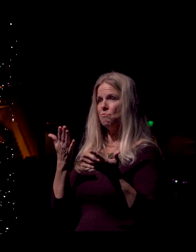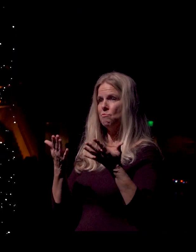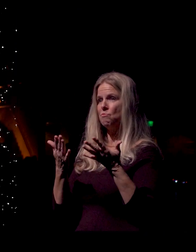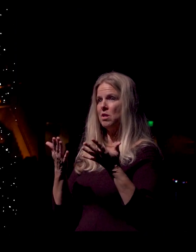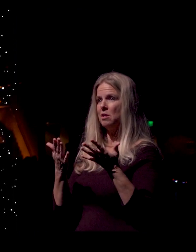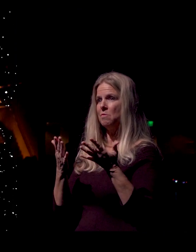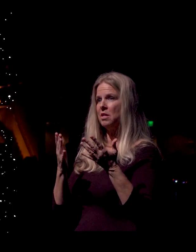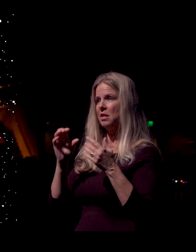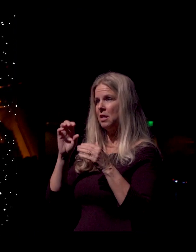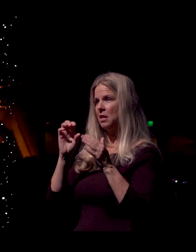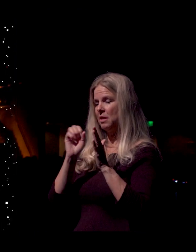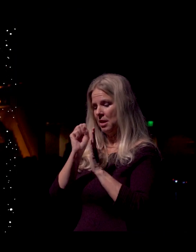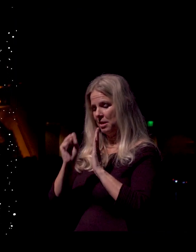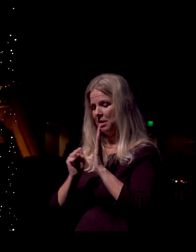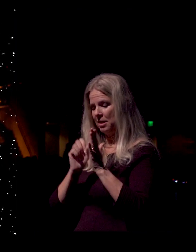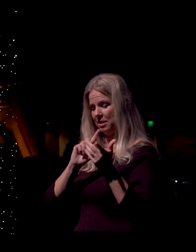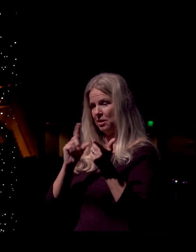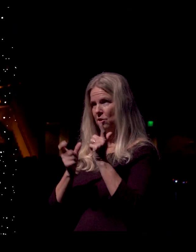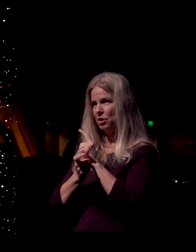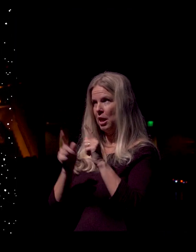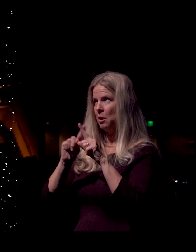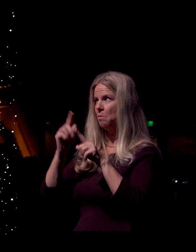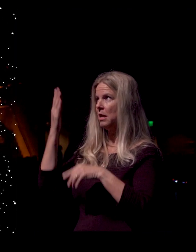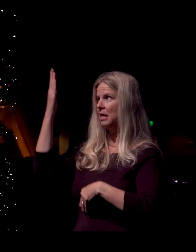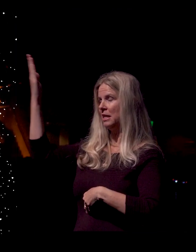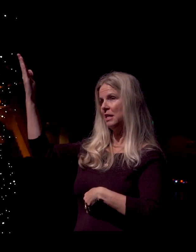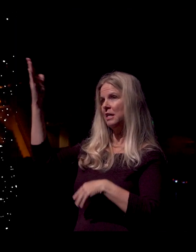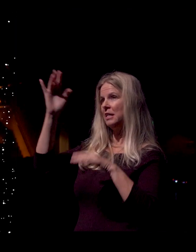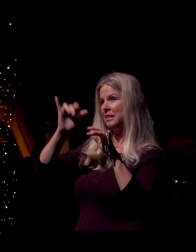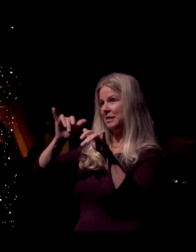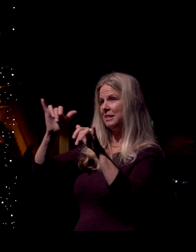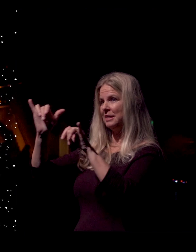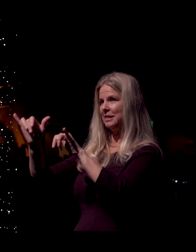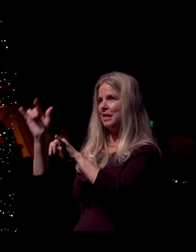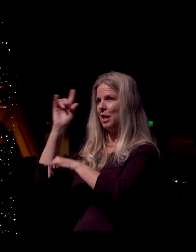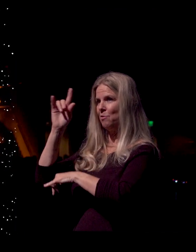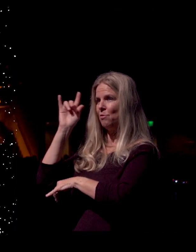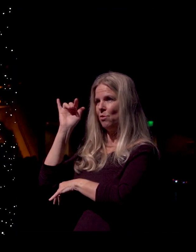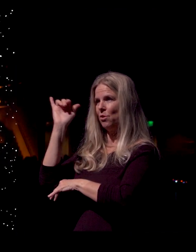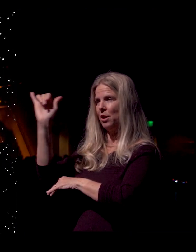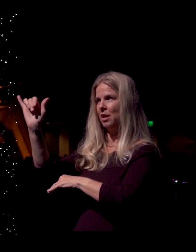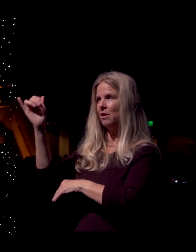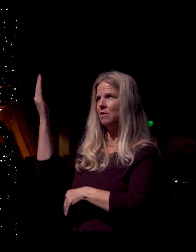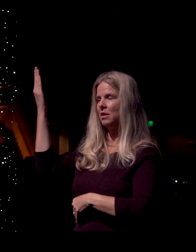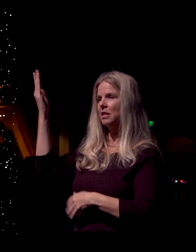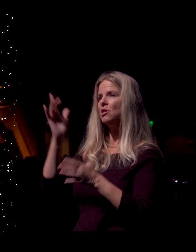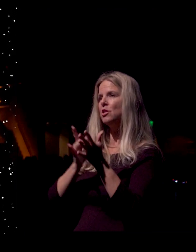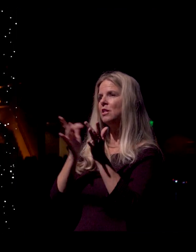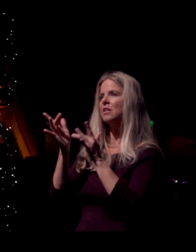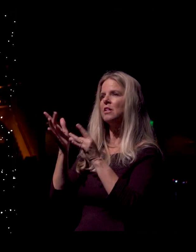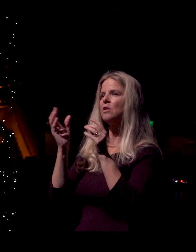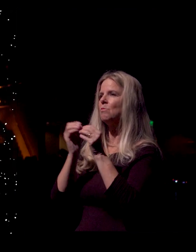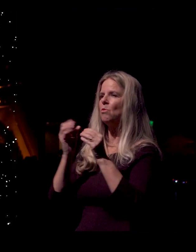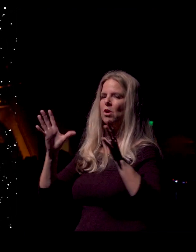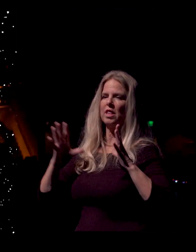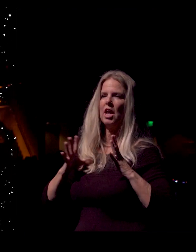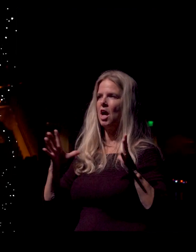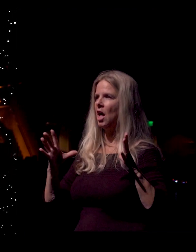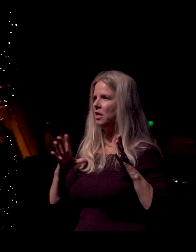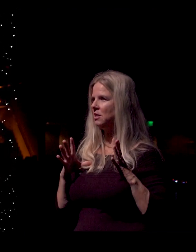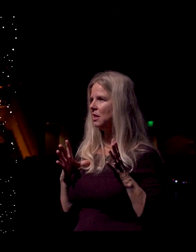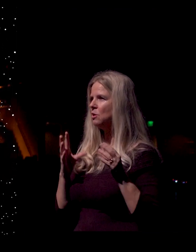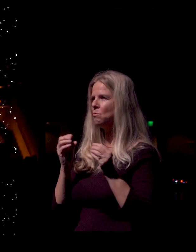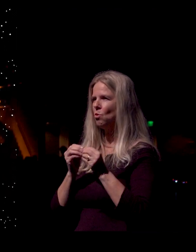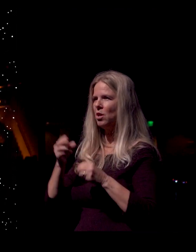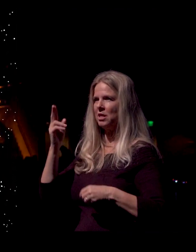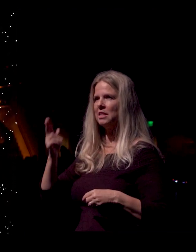seasons. Jesus is more than a holiday. He's more than a historical figure or moral teacher. Jesus is more than a